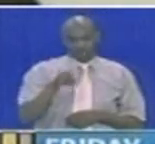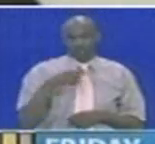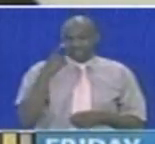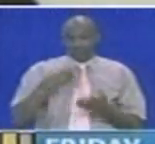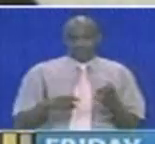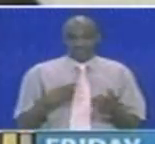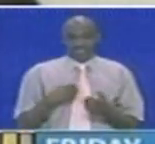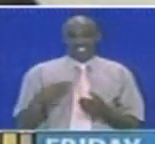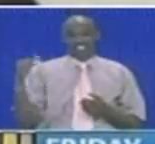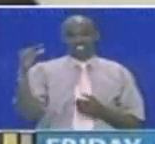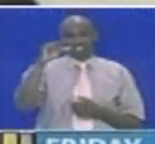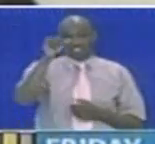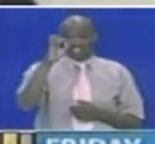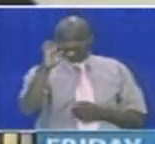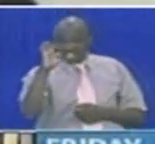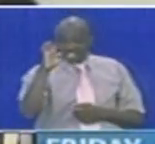say